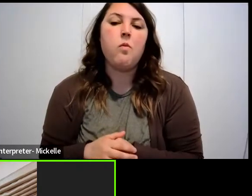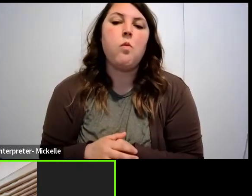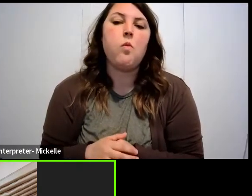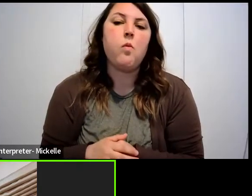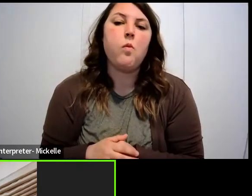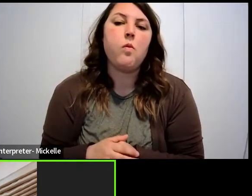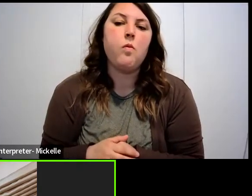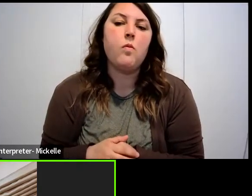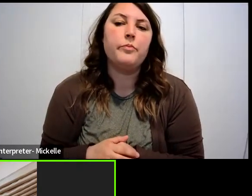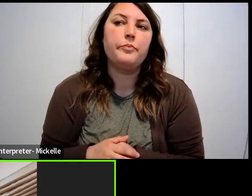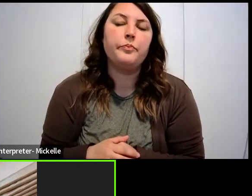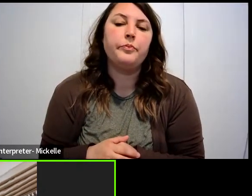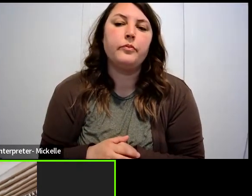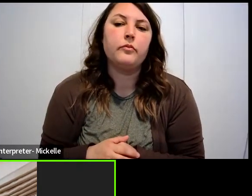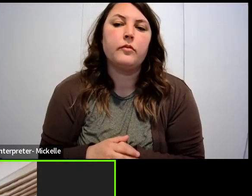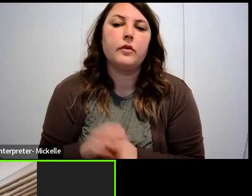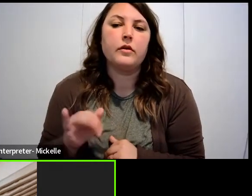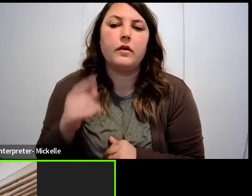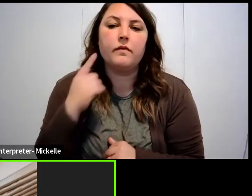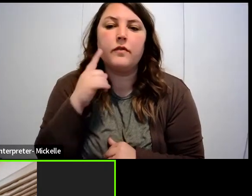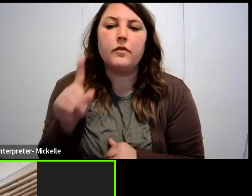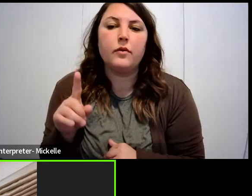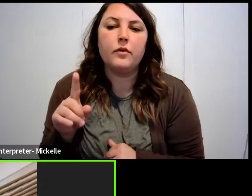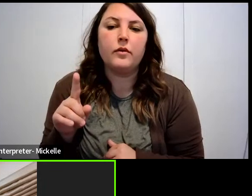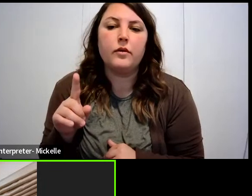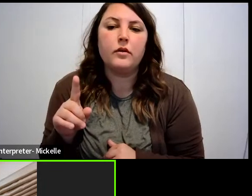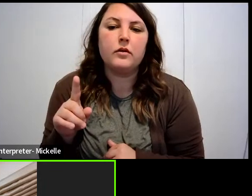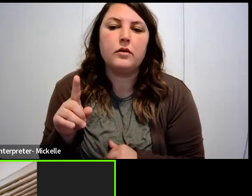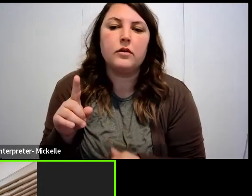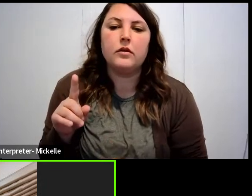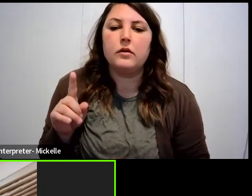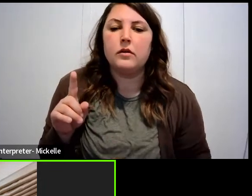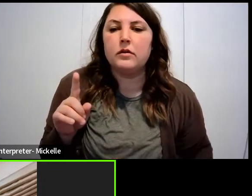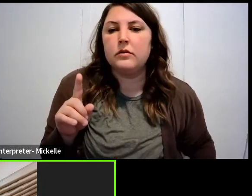my second song would be for